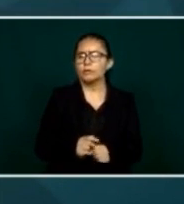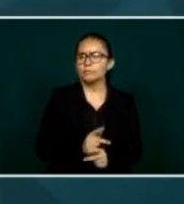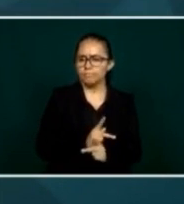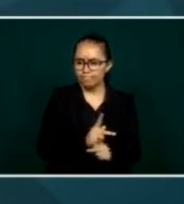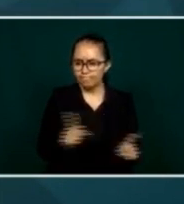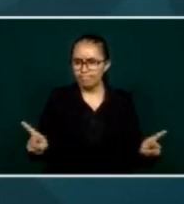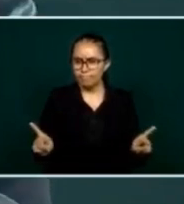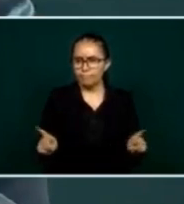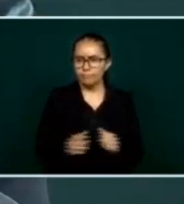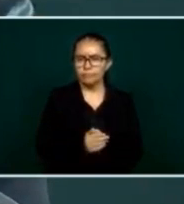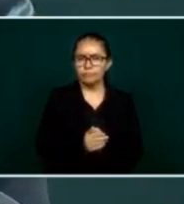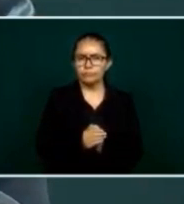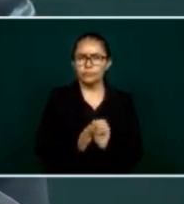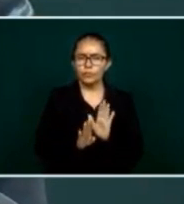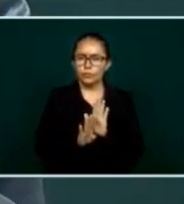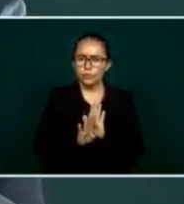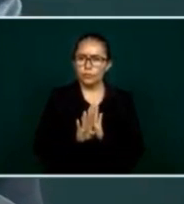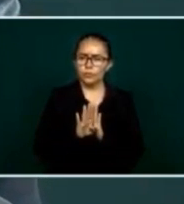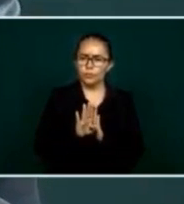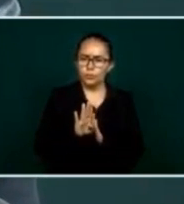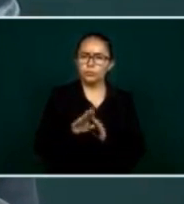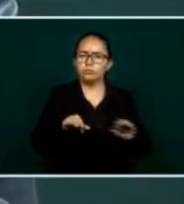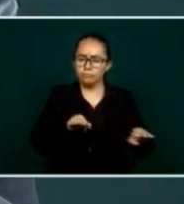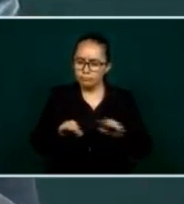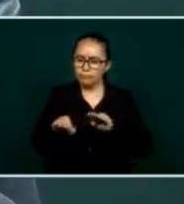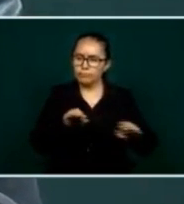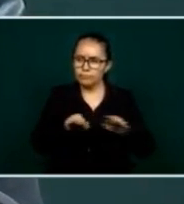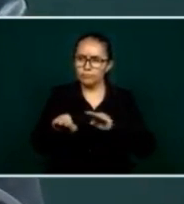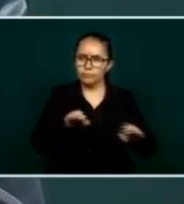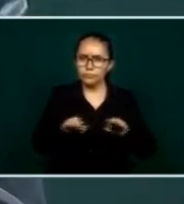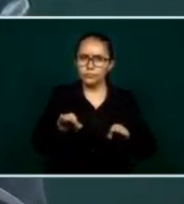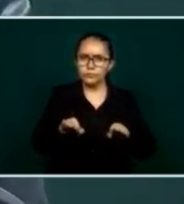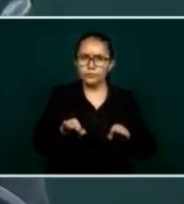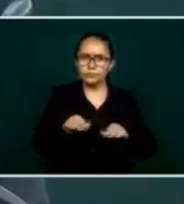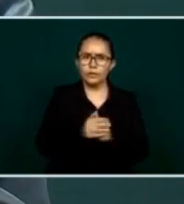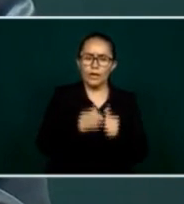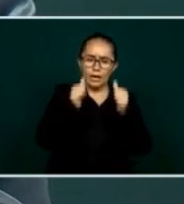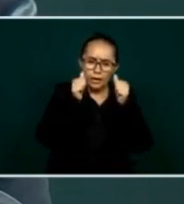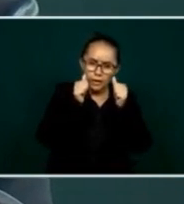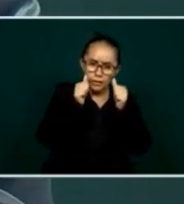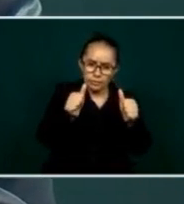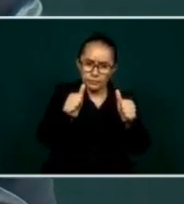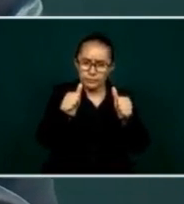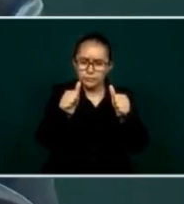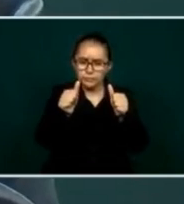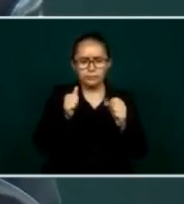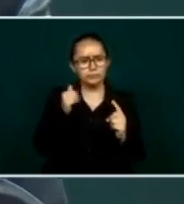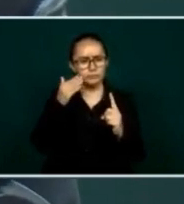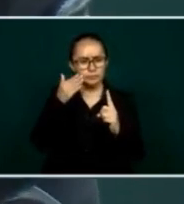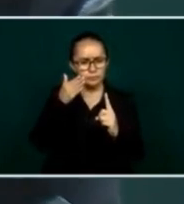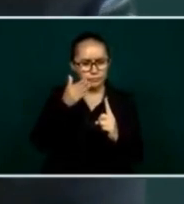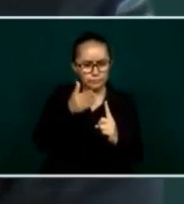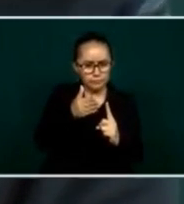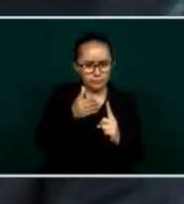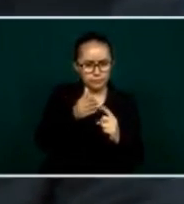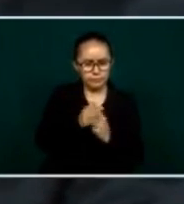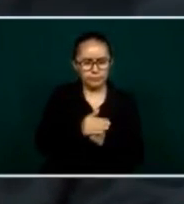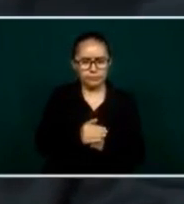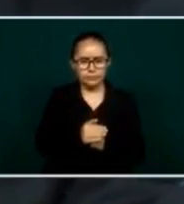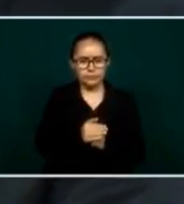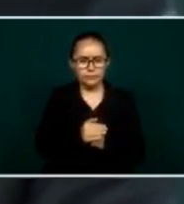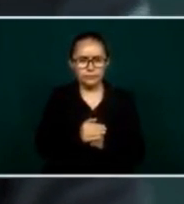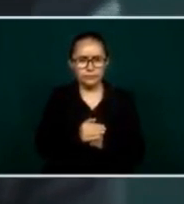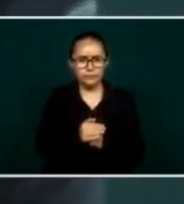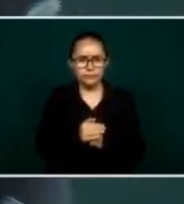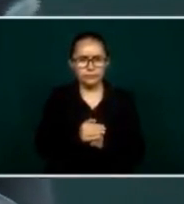economic and social conditions and conditions of life and work, to attend to the causes